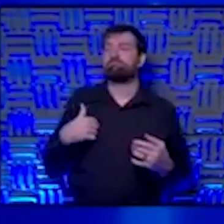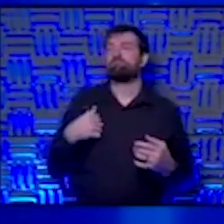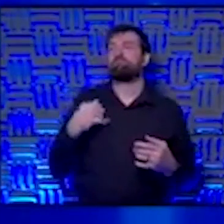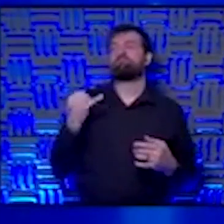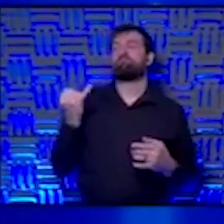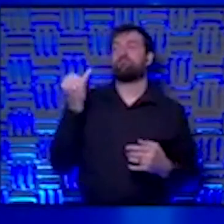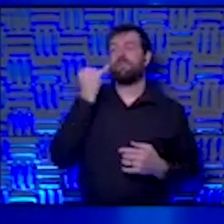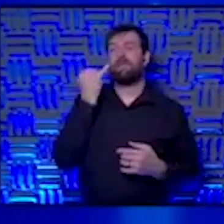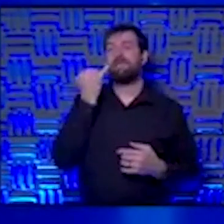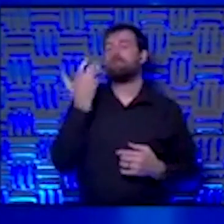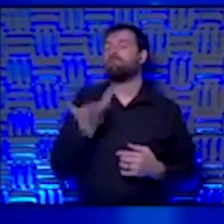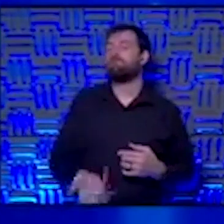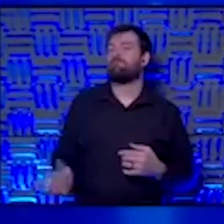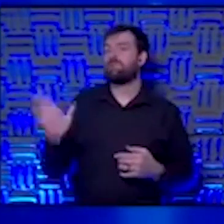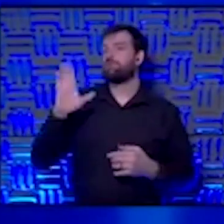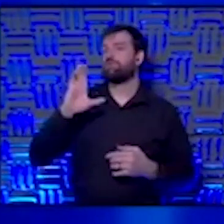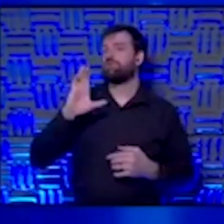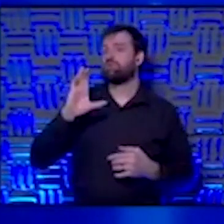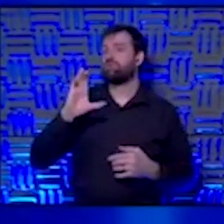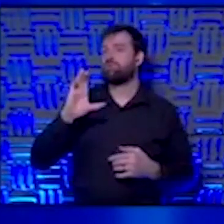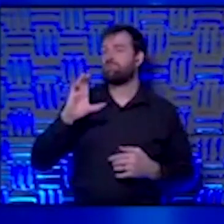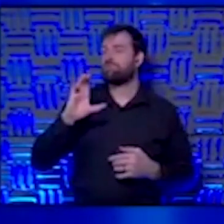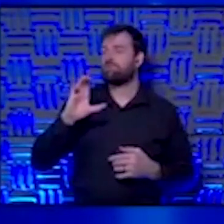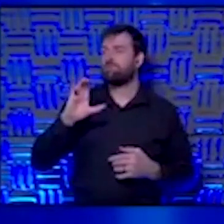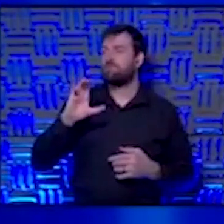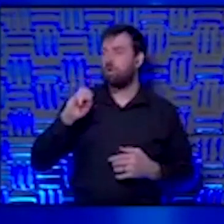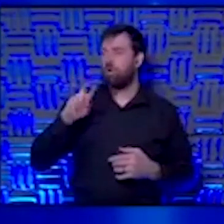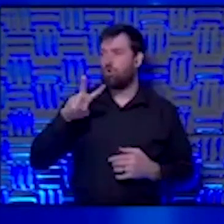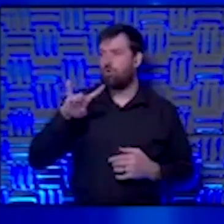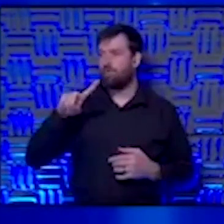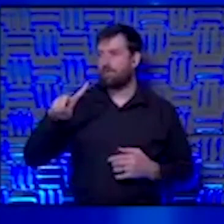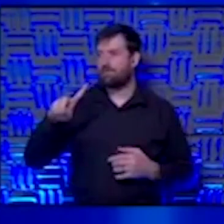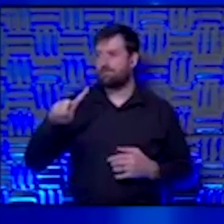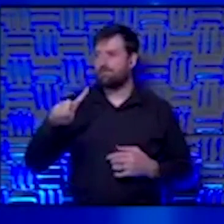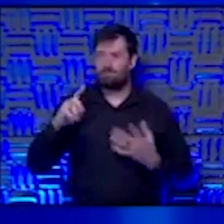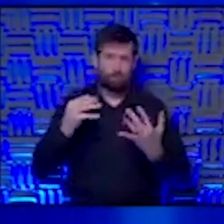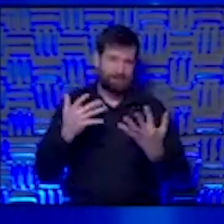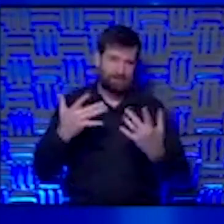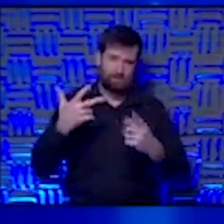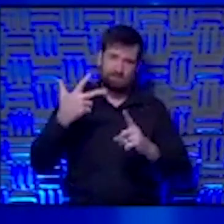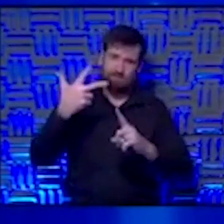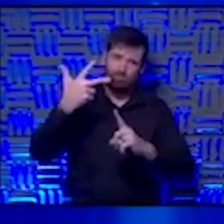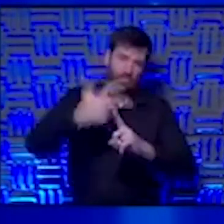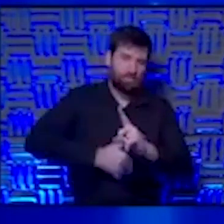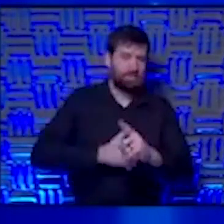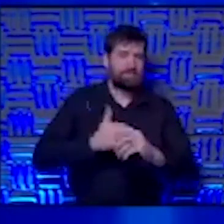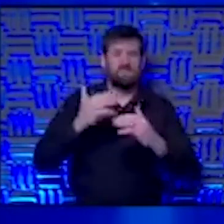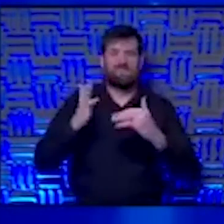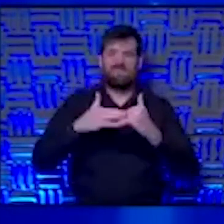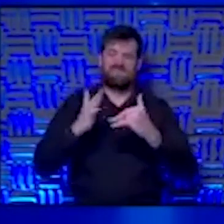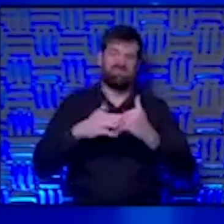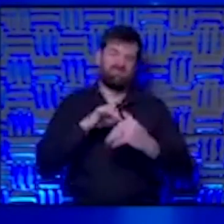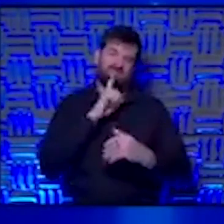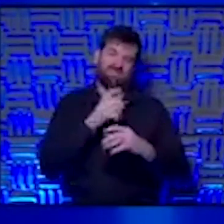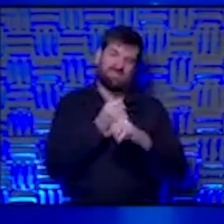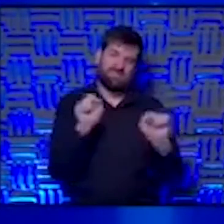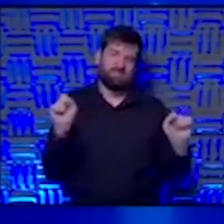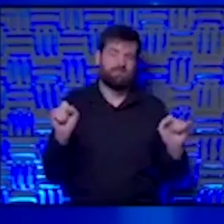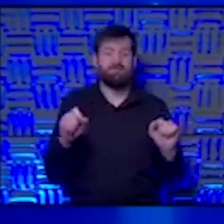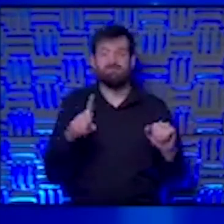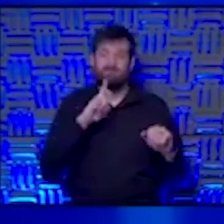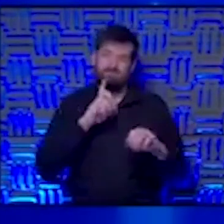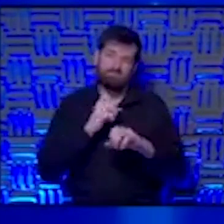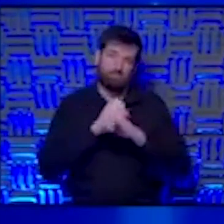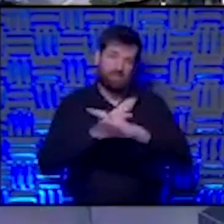had COVID. Really, waiting for another 3 months post that illness is probably really safe, because you're probably pretty